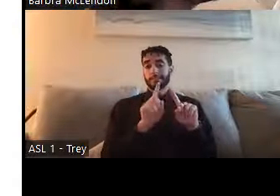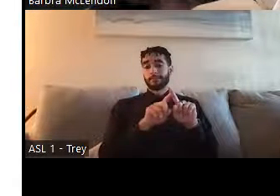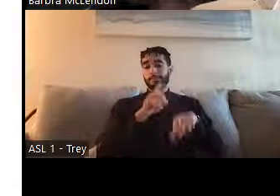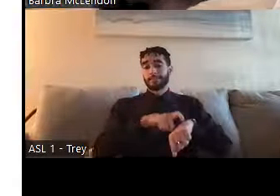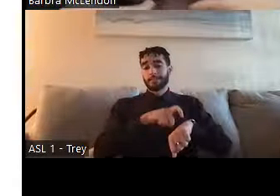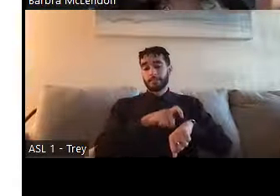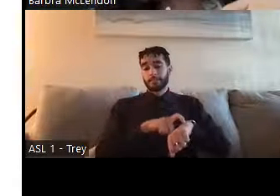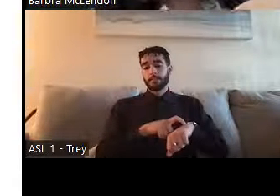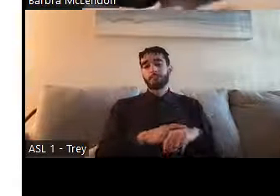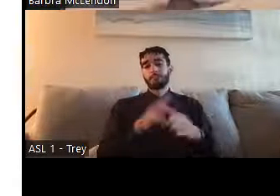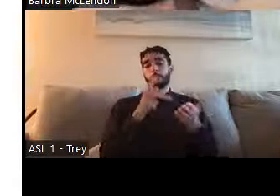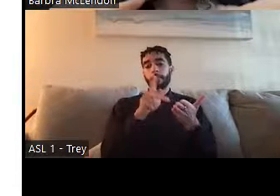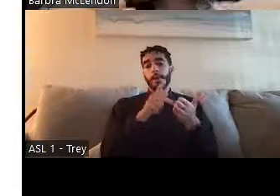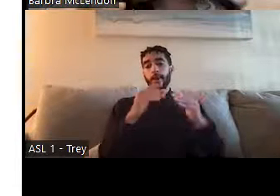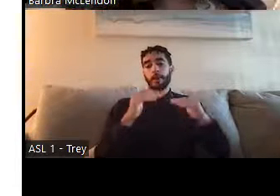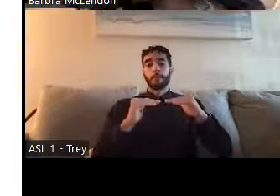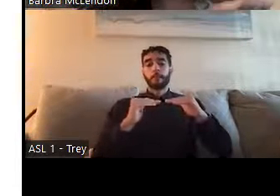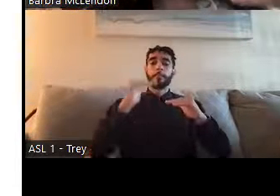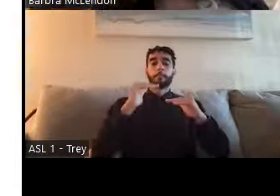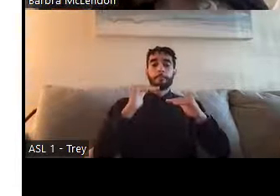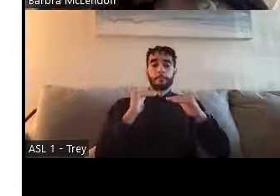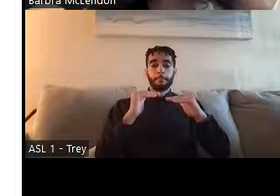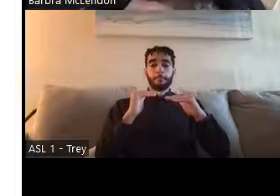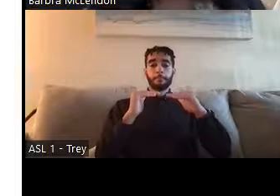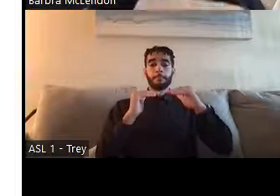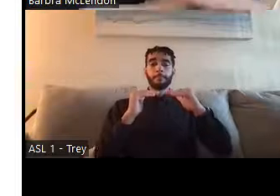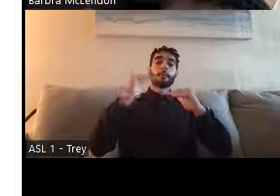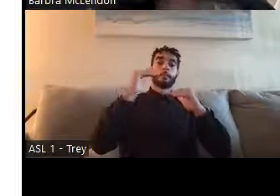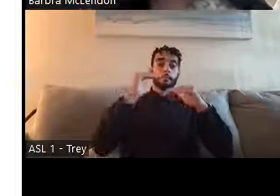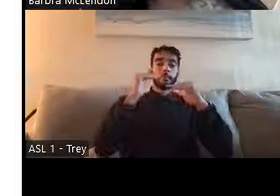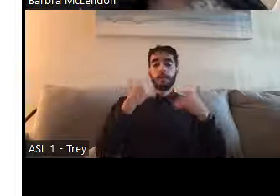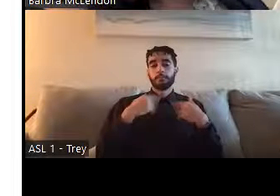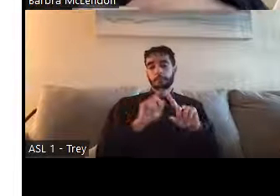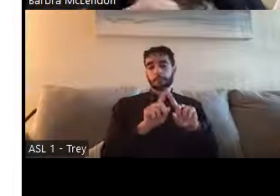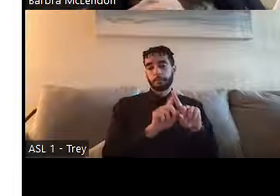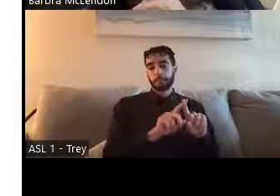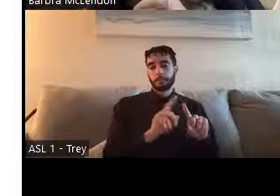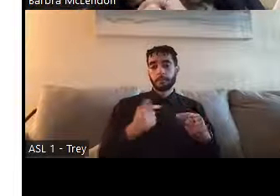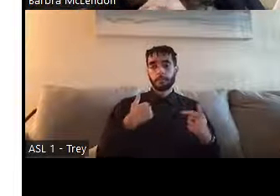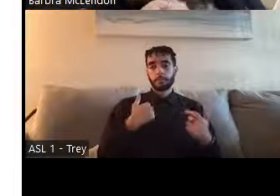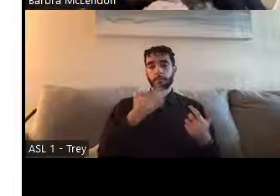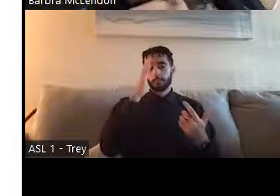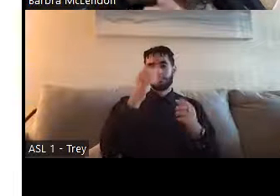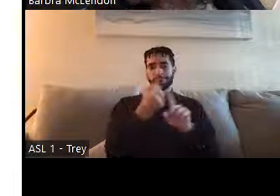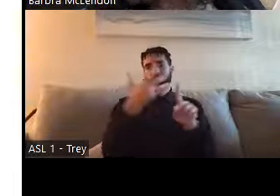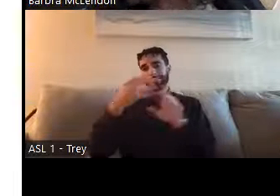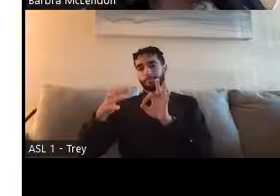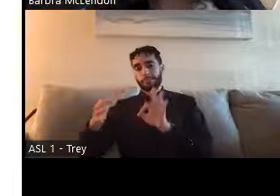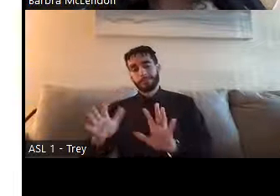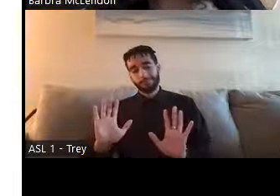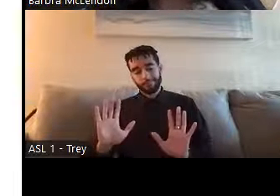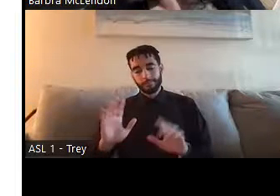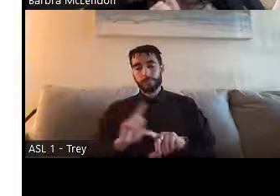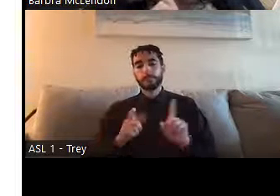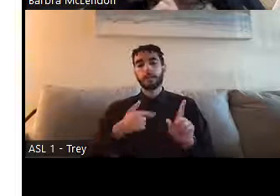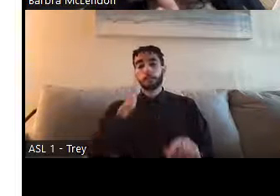pay bumps for different healthcare settings and sizes. I'm definitely not going to wade into all of that. I will just